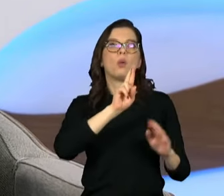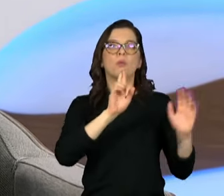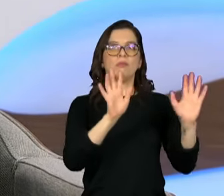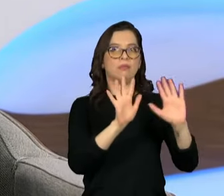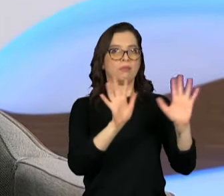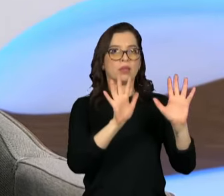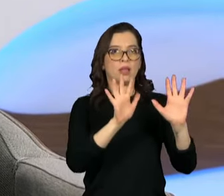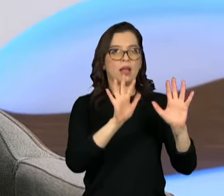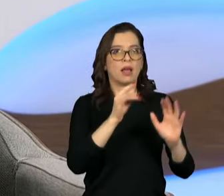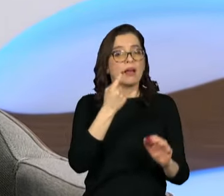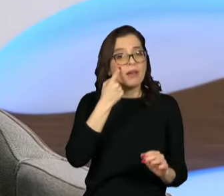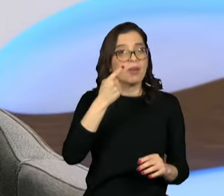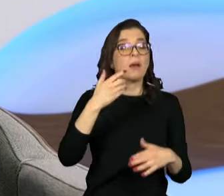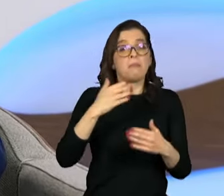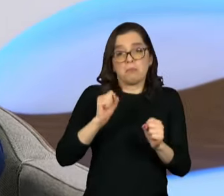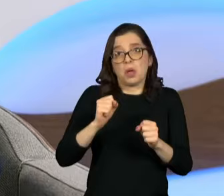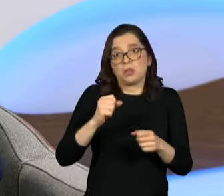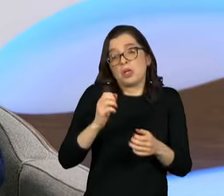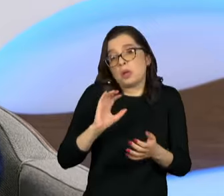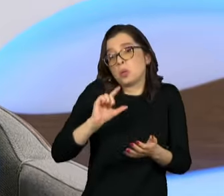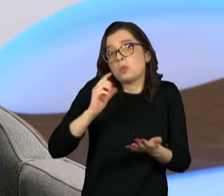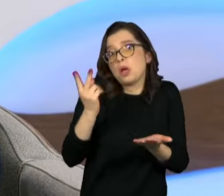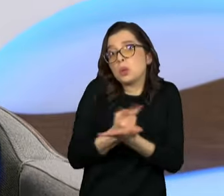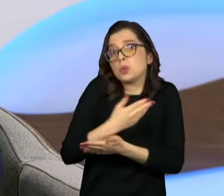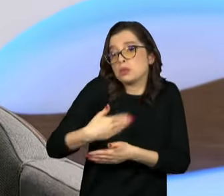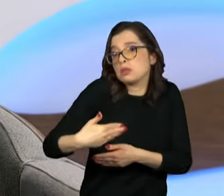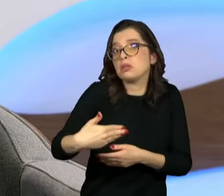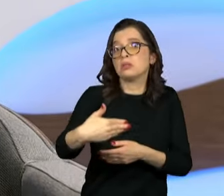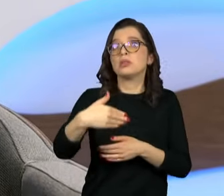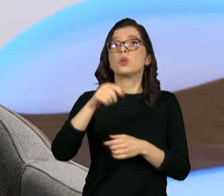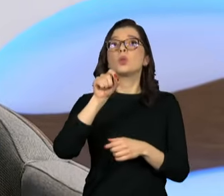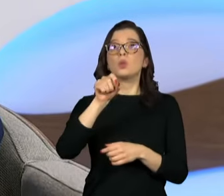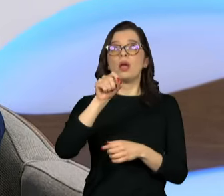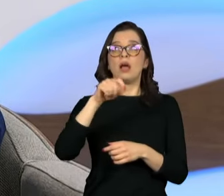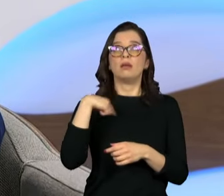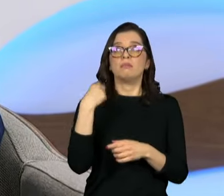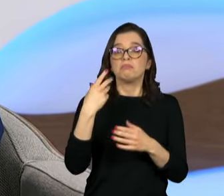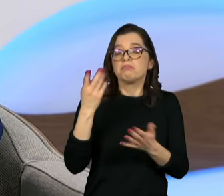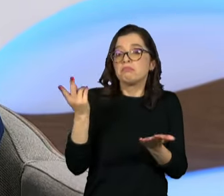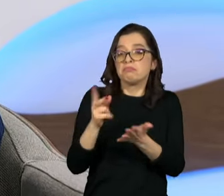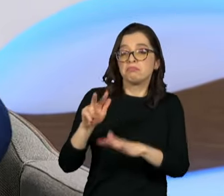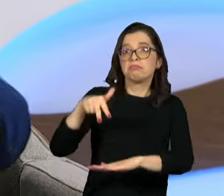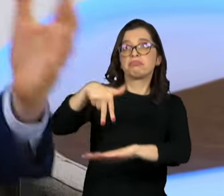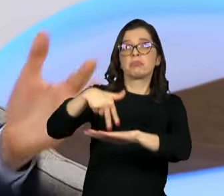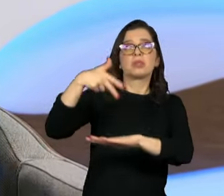enter public dialogue, because sooner or later,